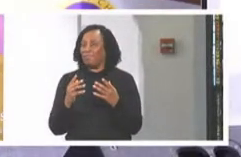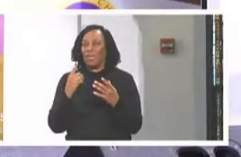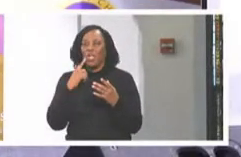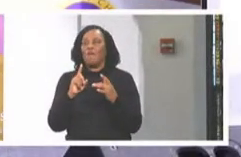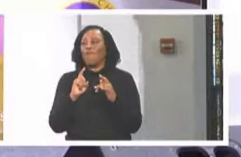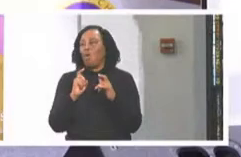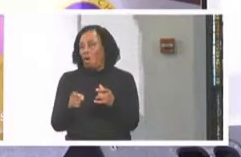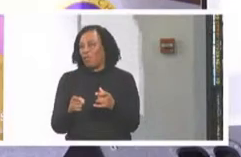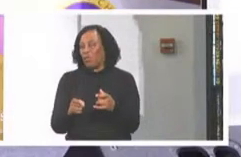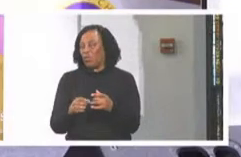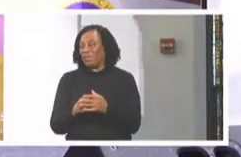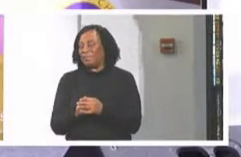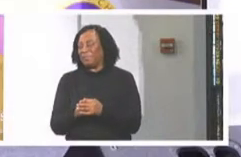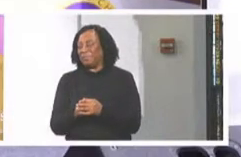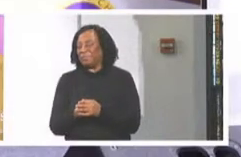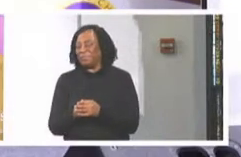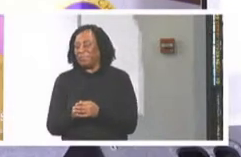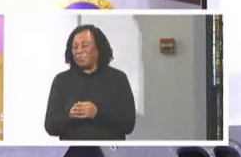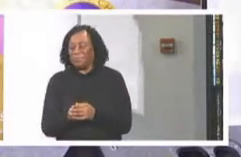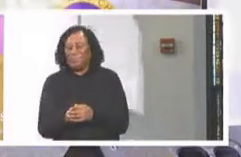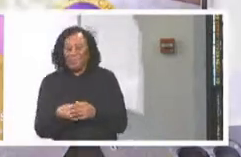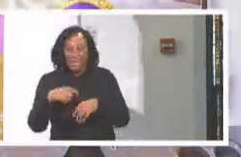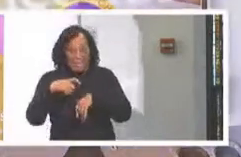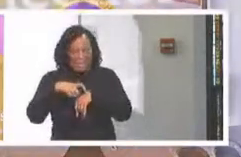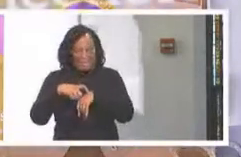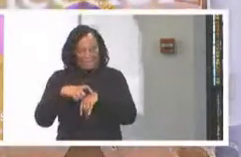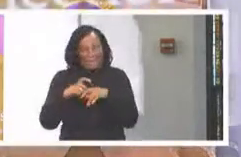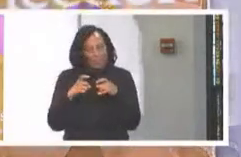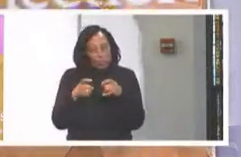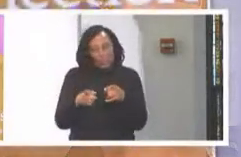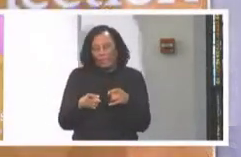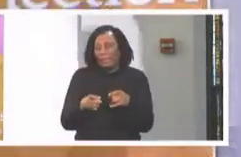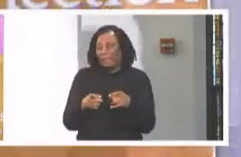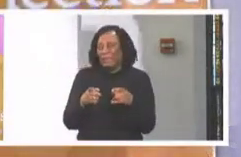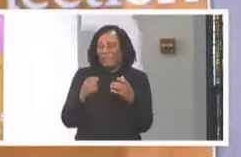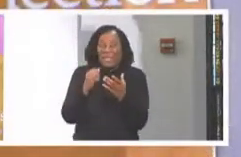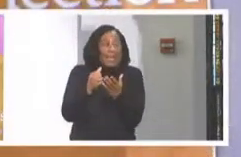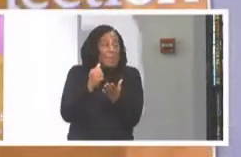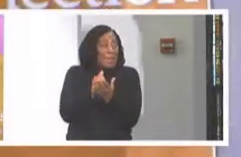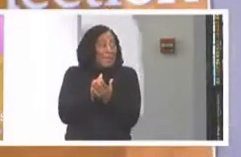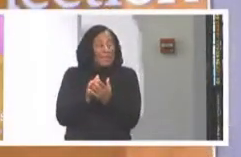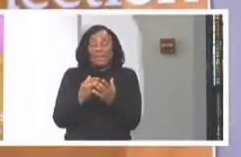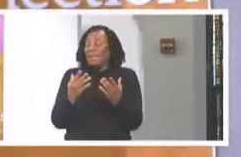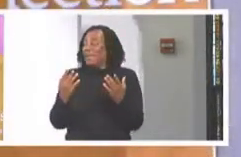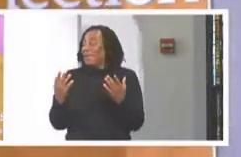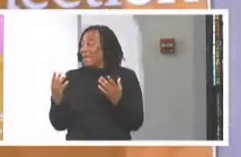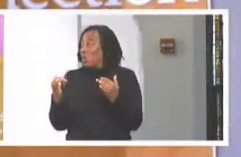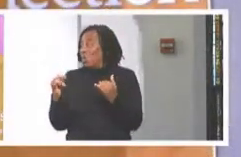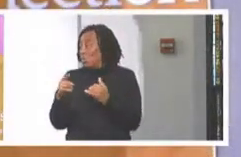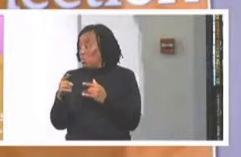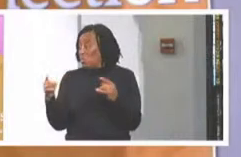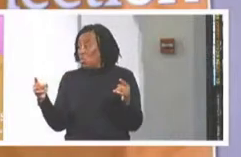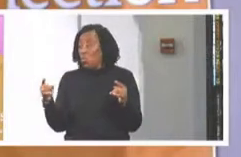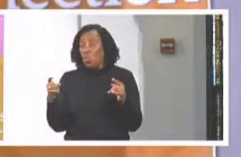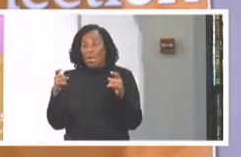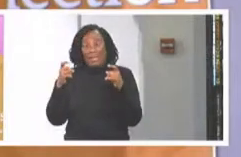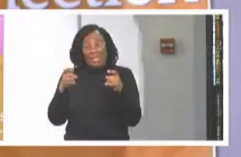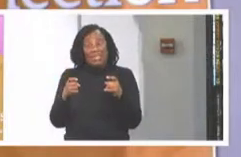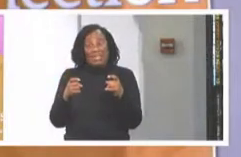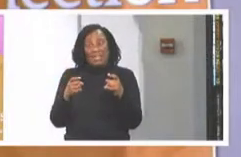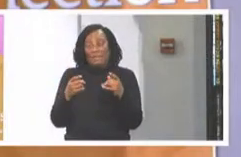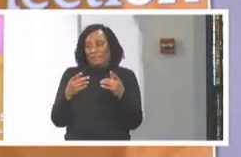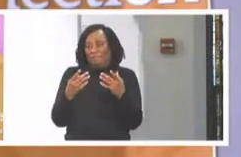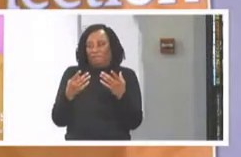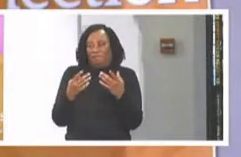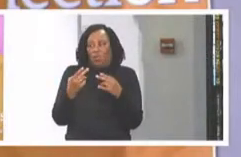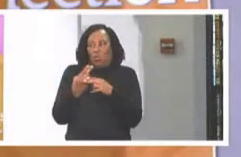It's good to see you all. It's time to give. Amen. Amen. Family, do me a favor. We often give electronically, so put your phones up